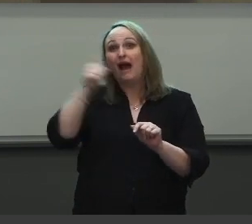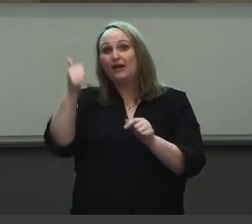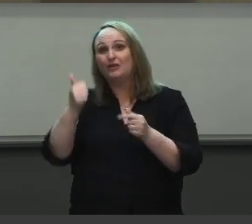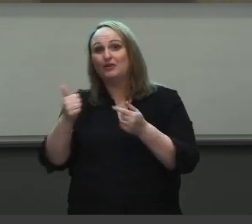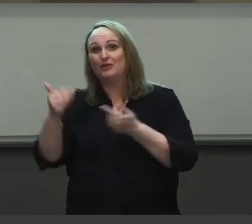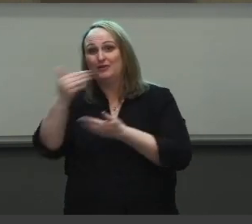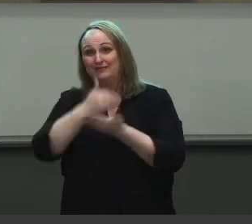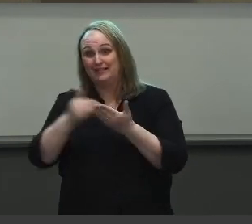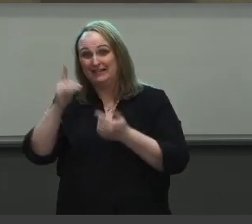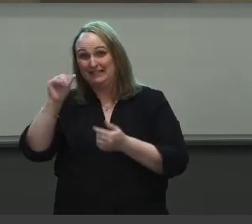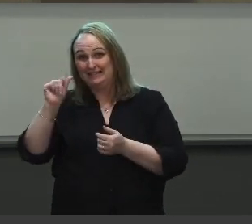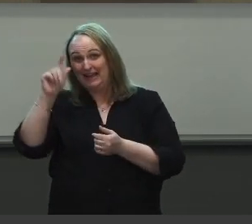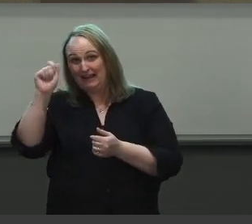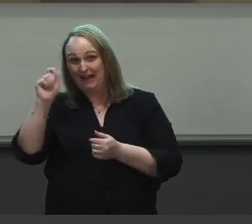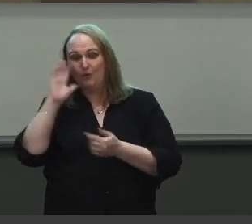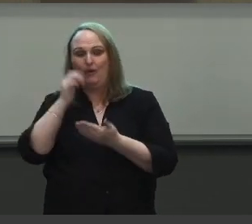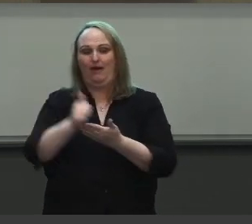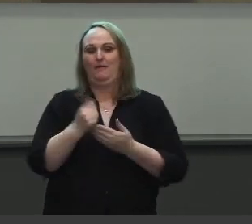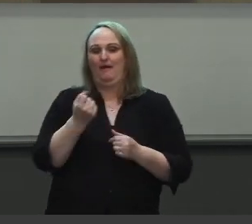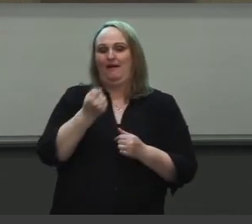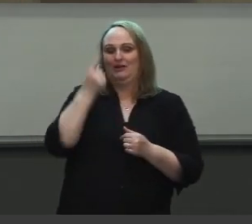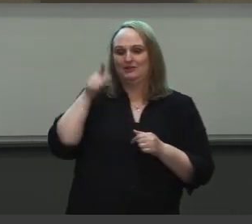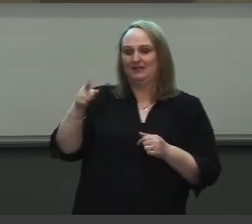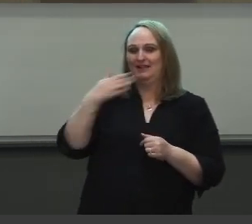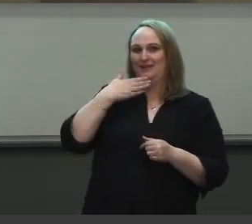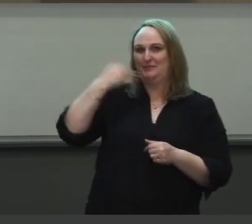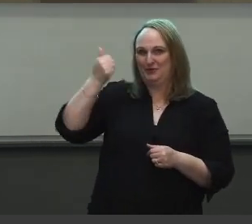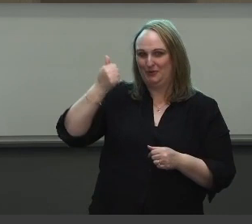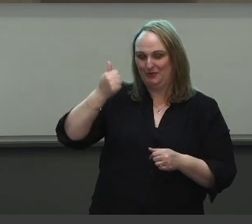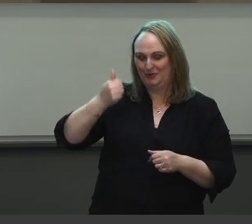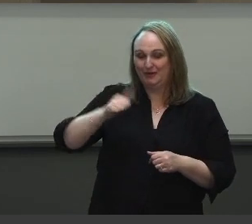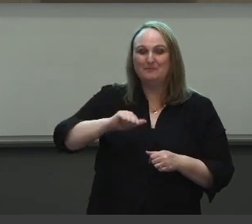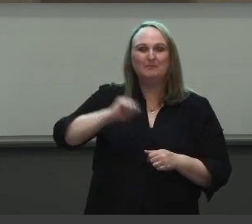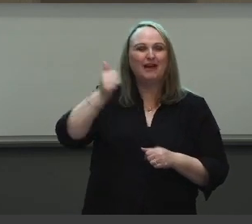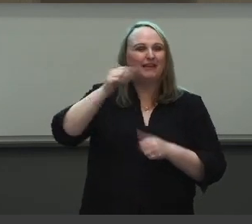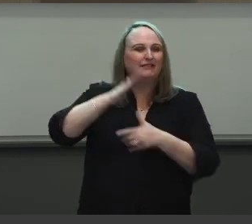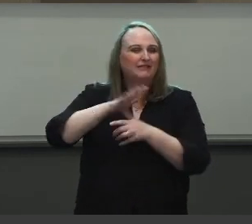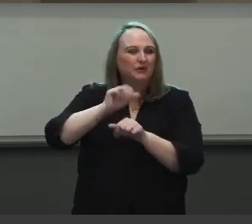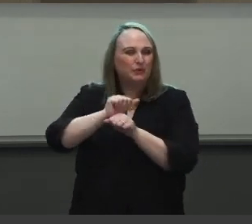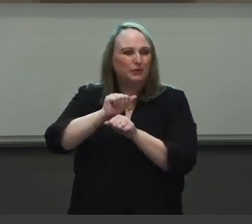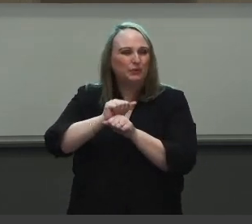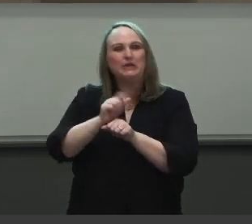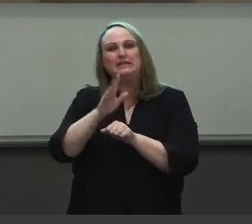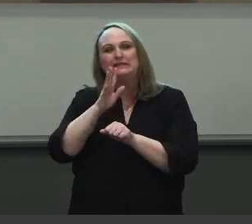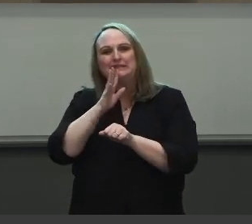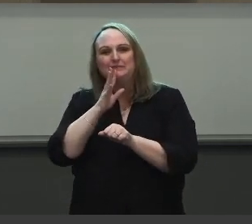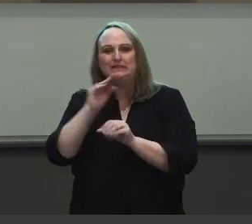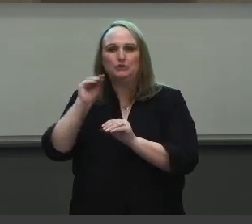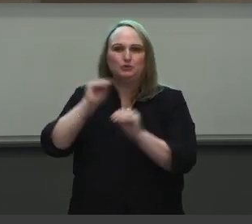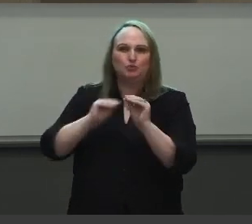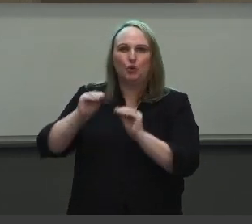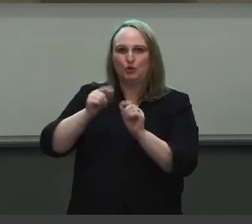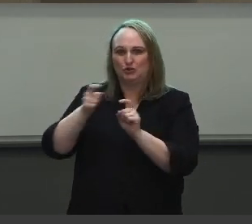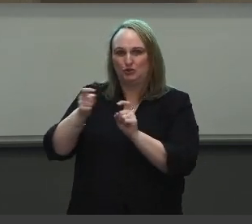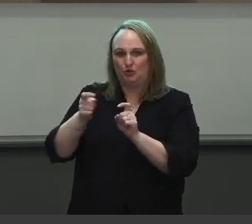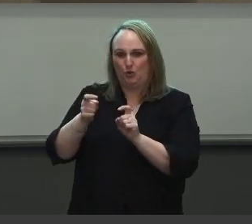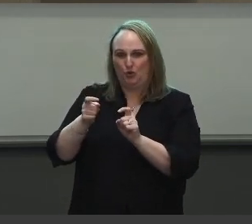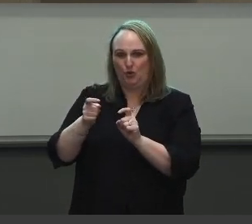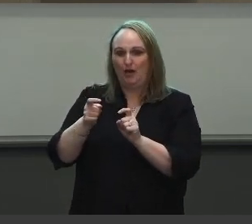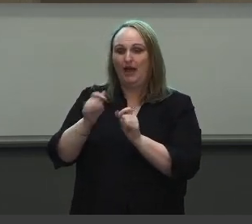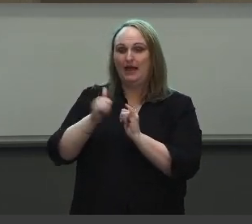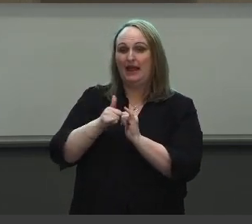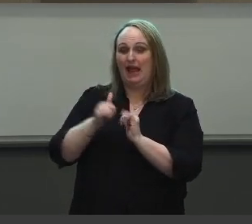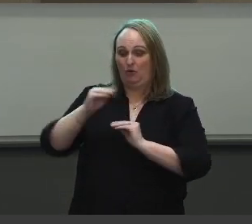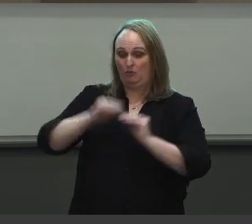in my lab. So my other primary area of work is speech motor control and understanding how the motor